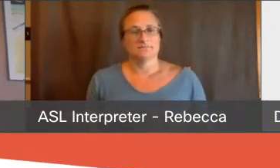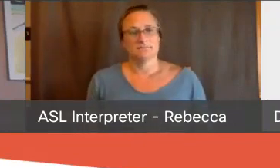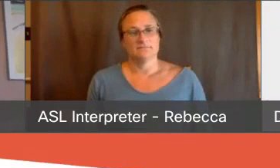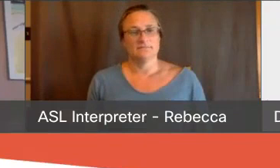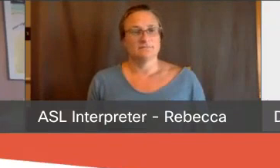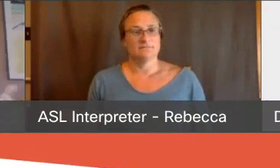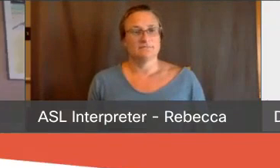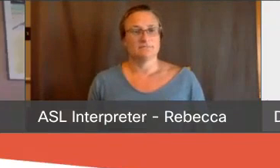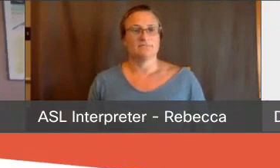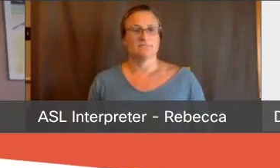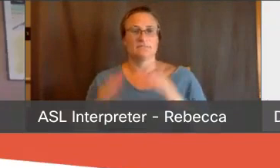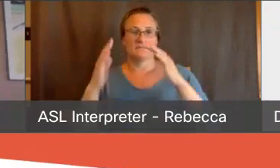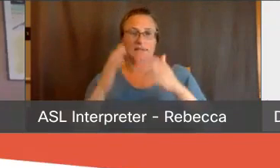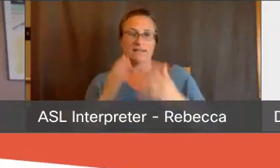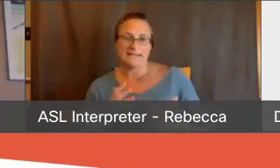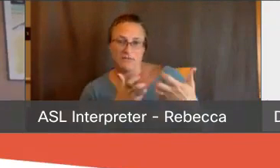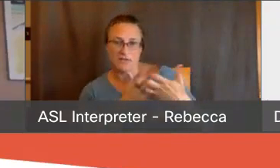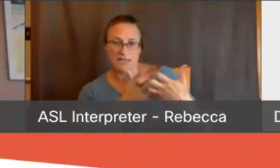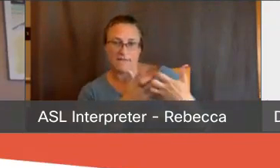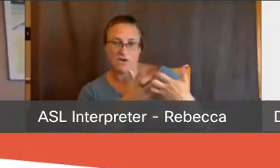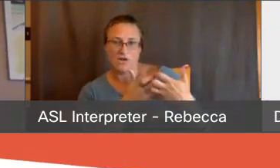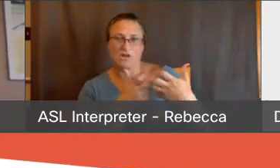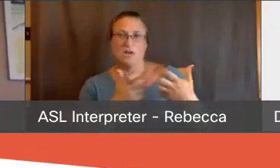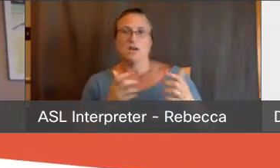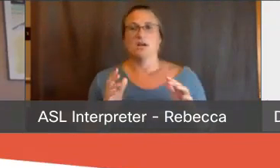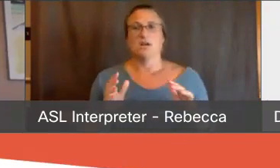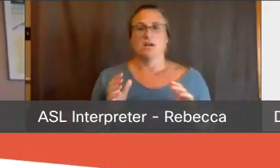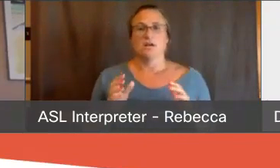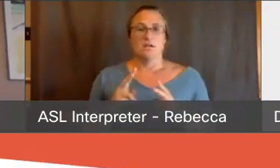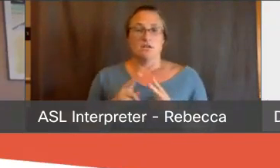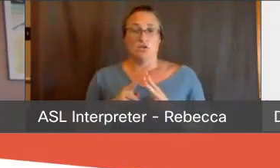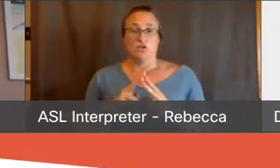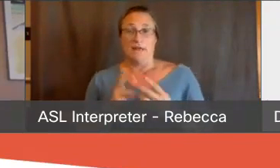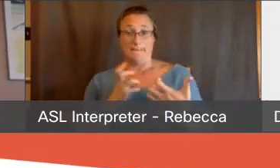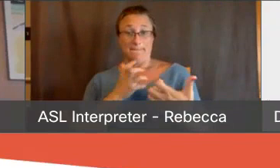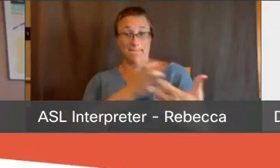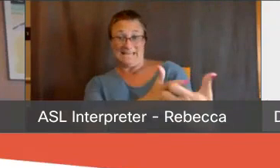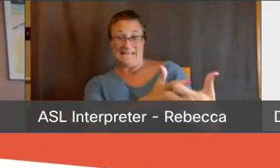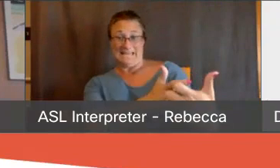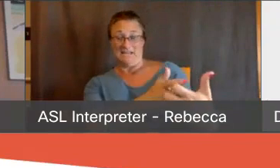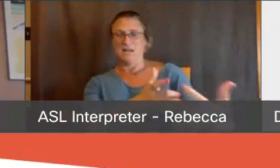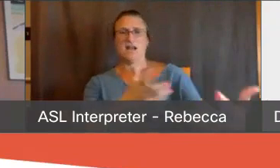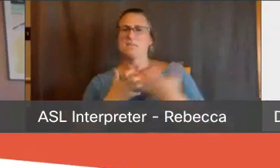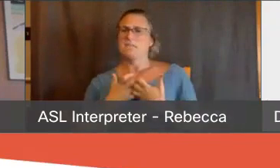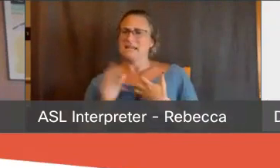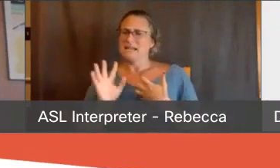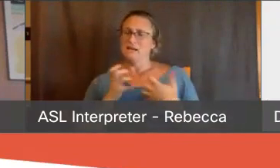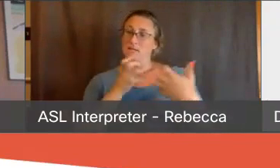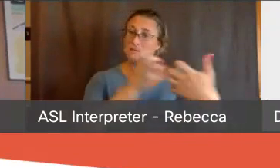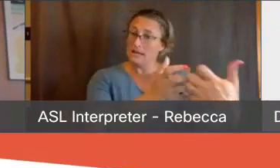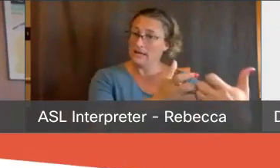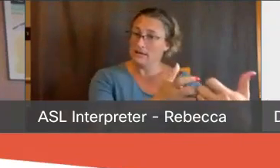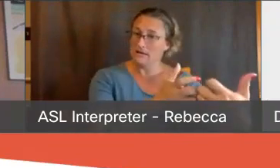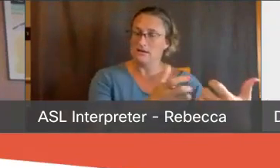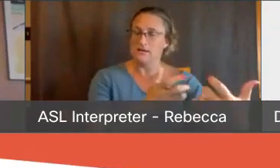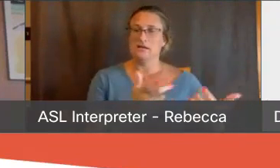The get down on their level and meet them where they are. Two different things here. Meet them where they are is, kind of addressing people